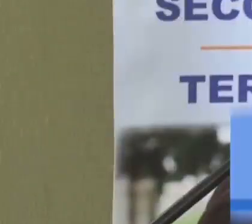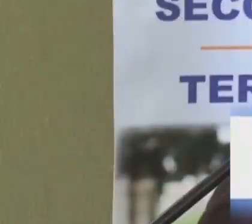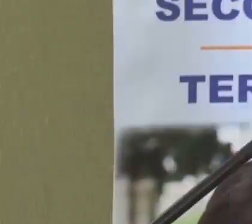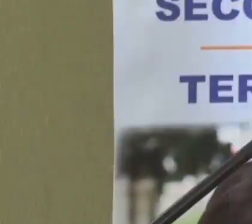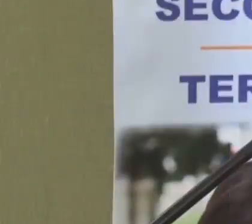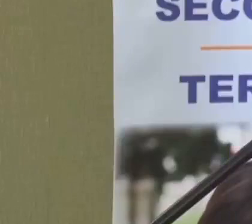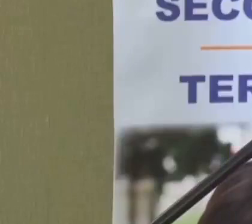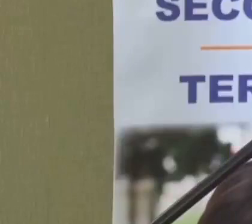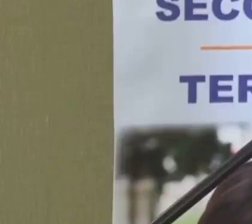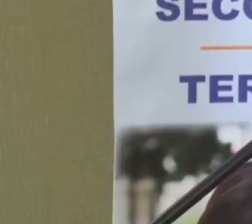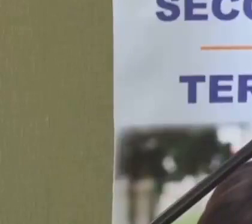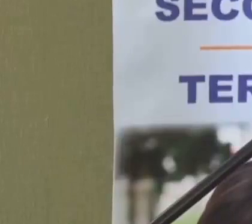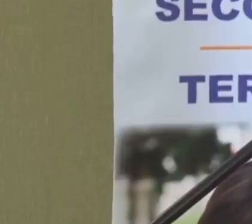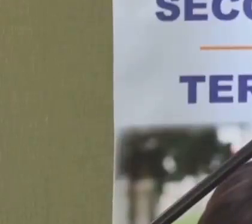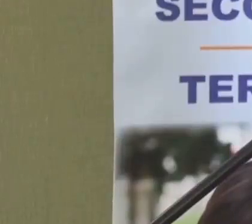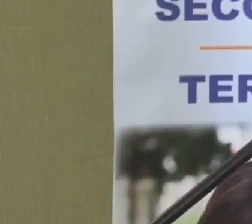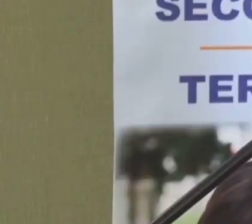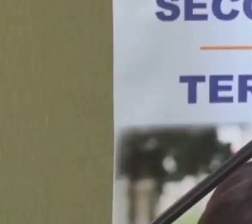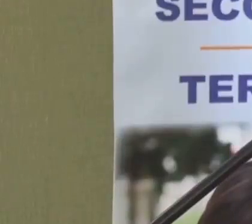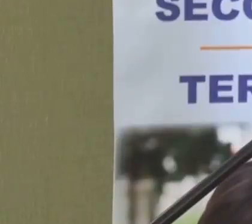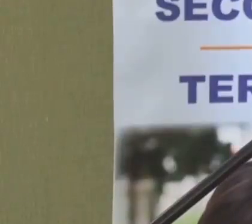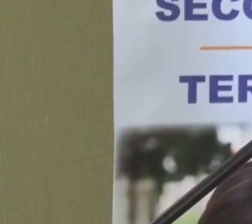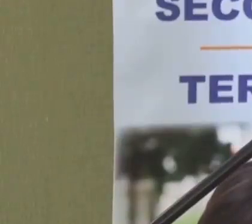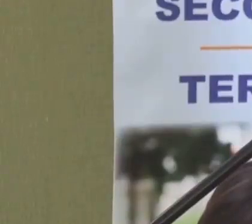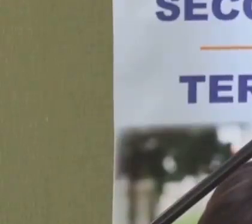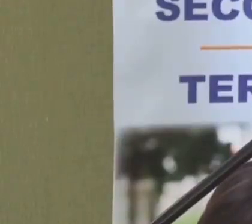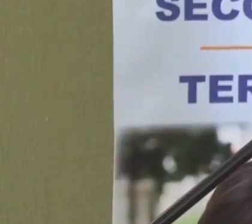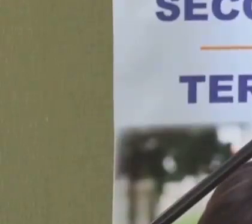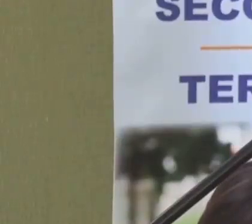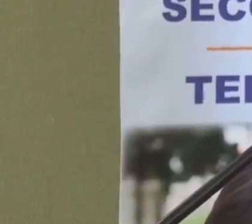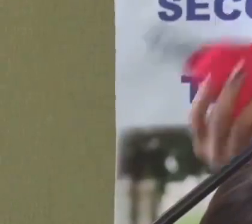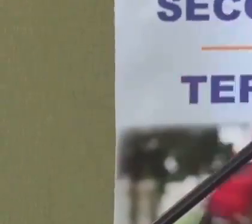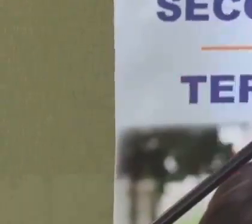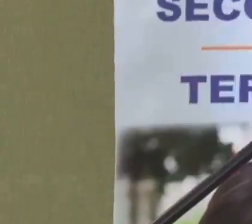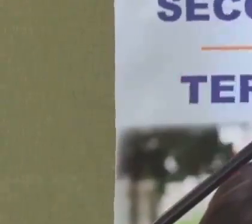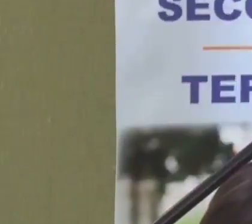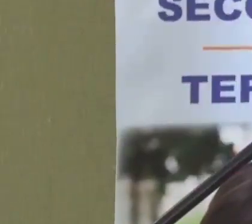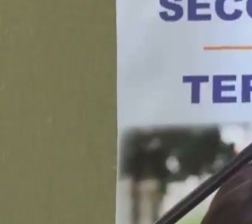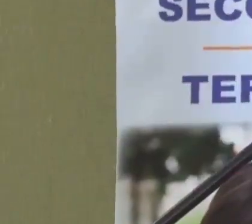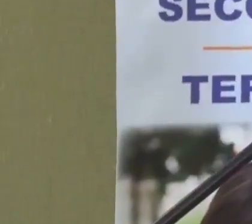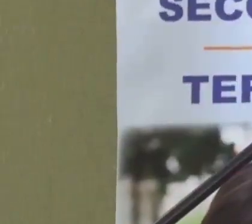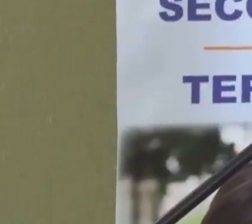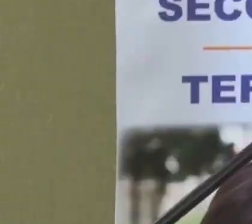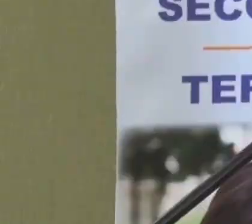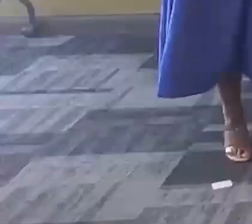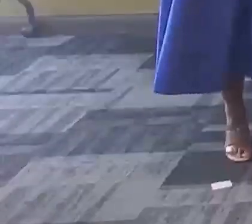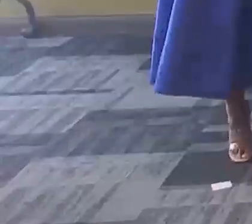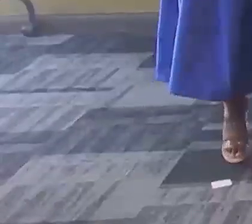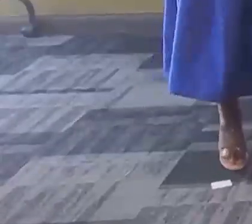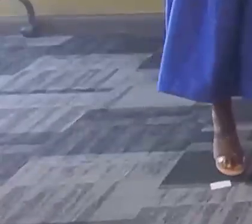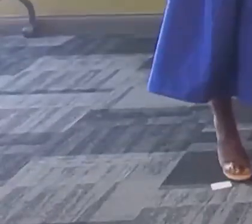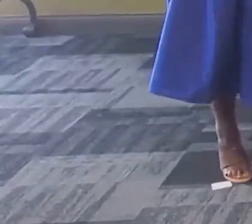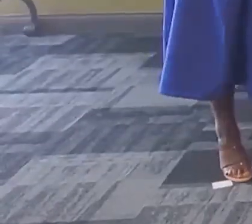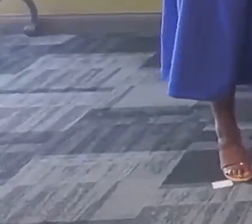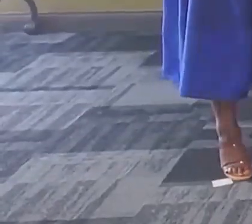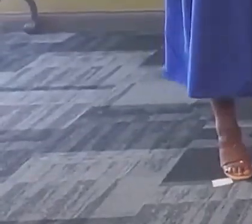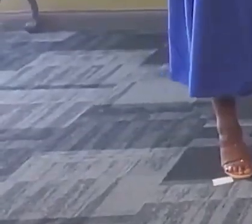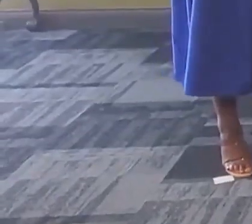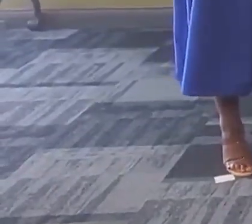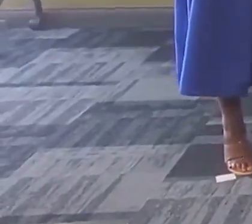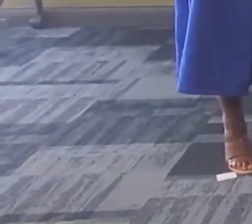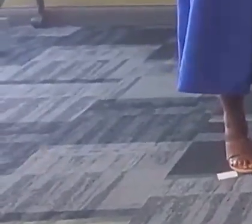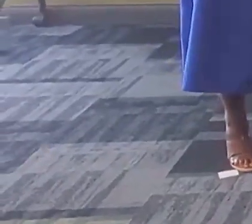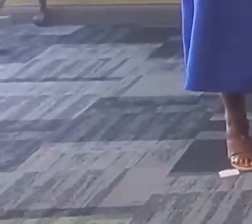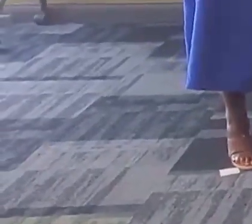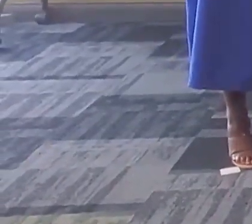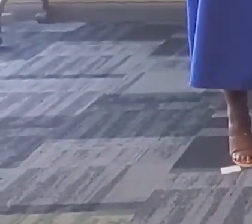you that it takes parenting that allows for children to express themselves to